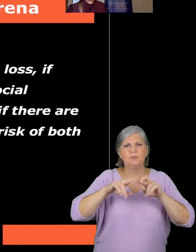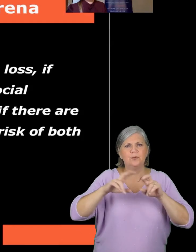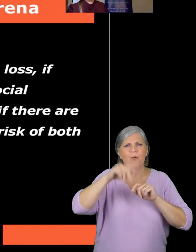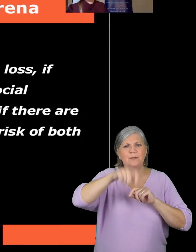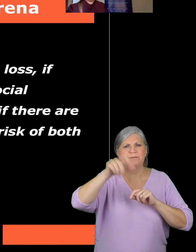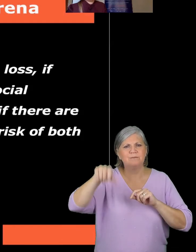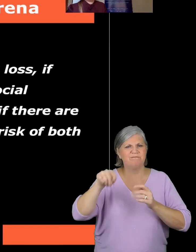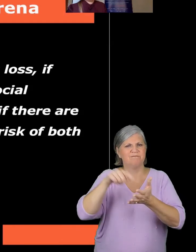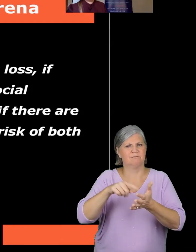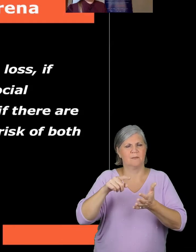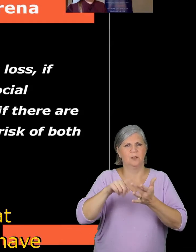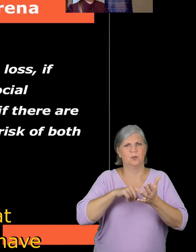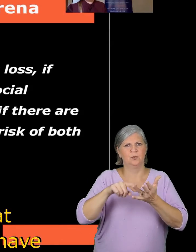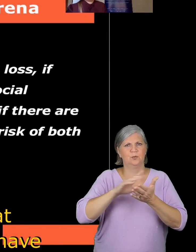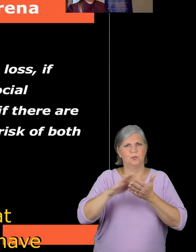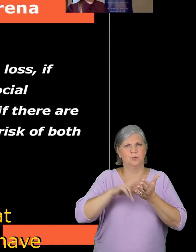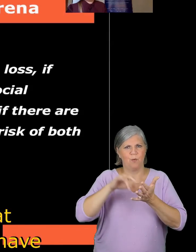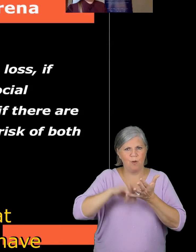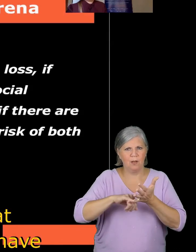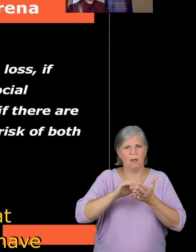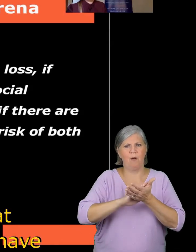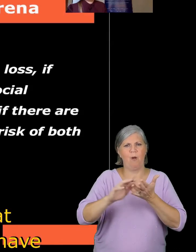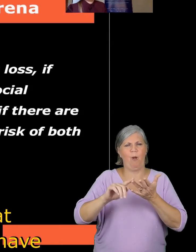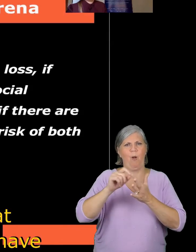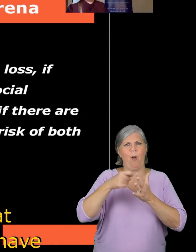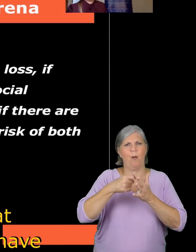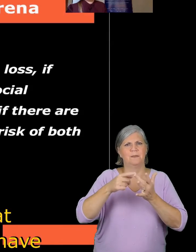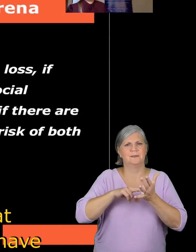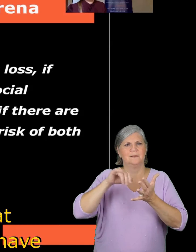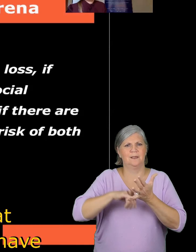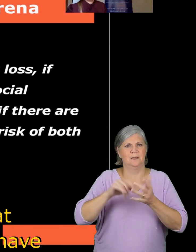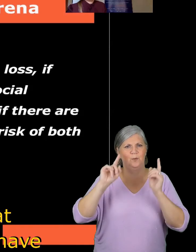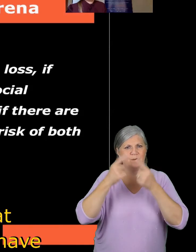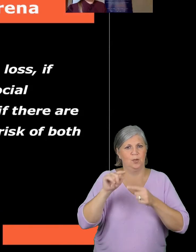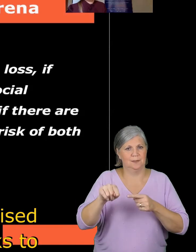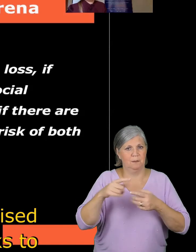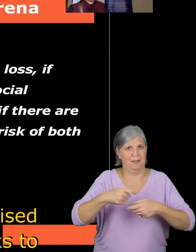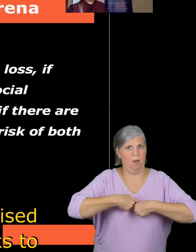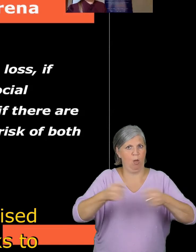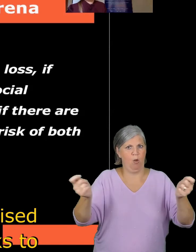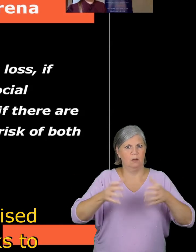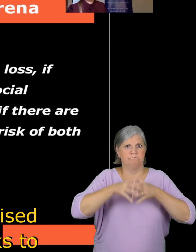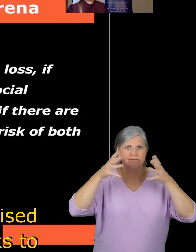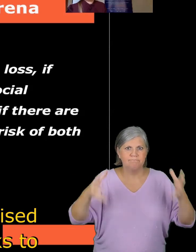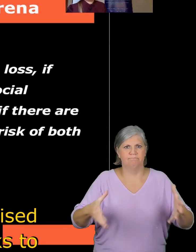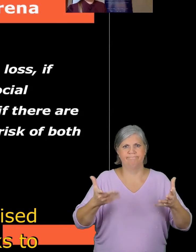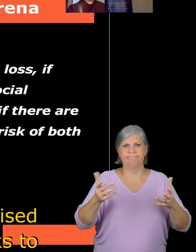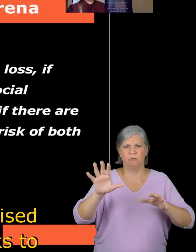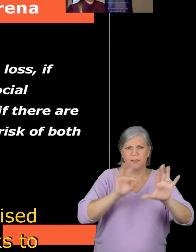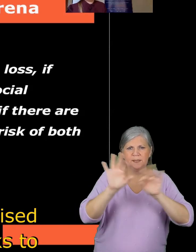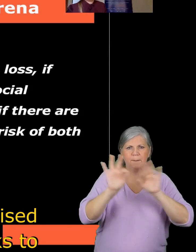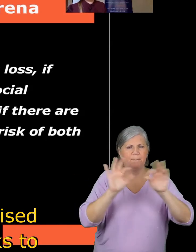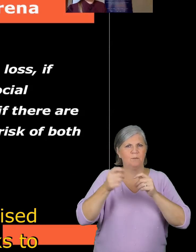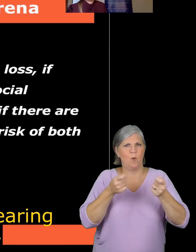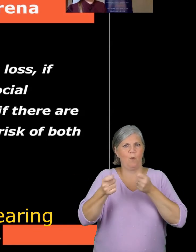in 2022. For example, researchers at Johns Hopkins University have launched a major randomised control